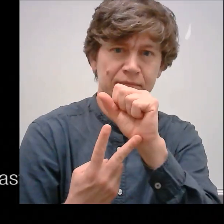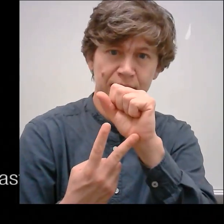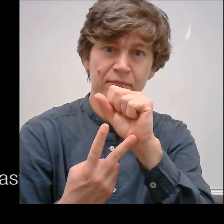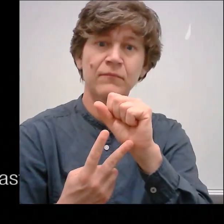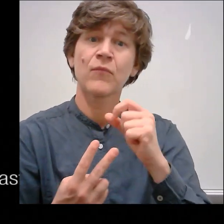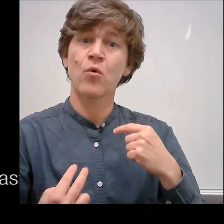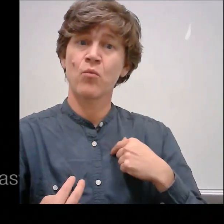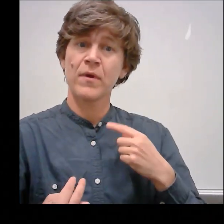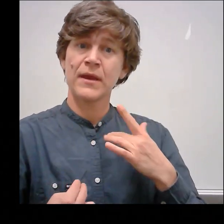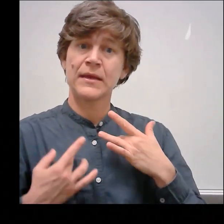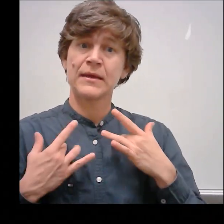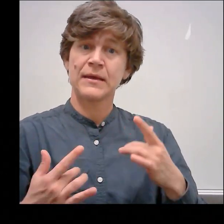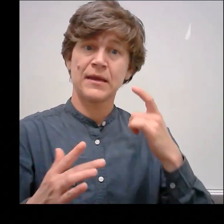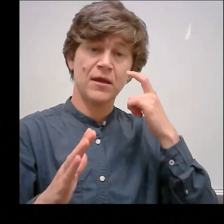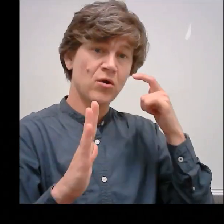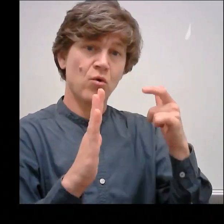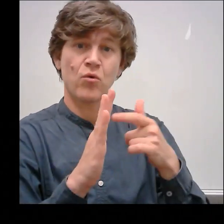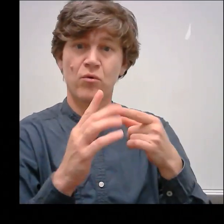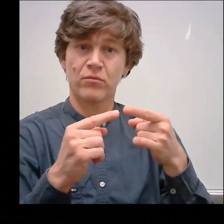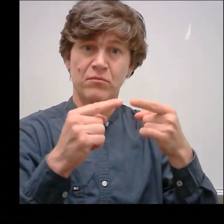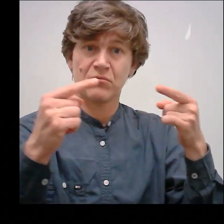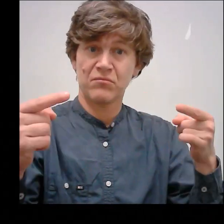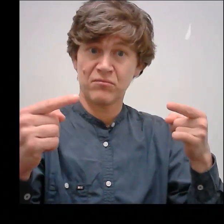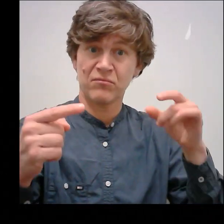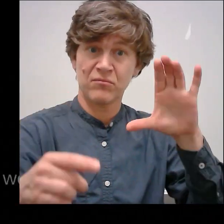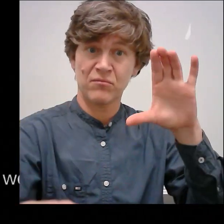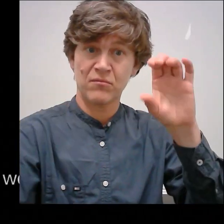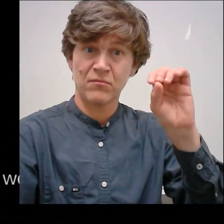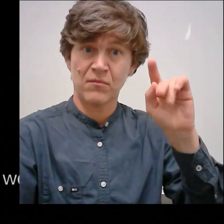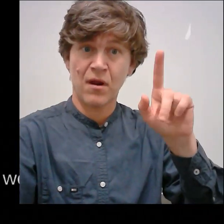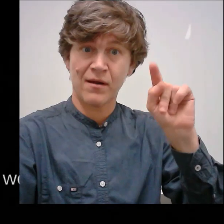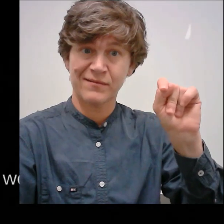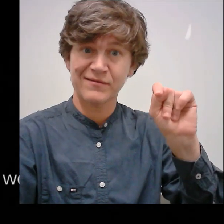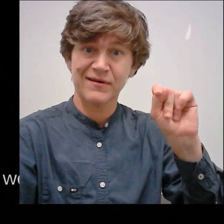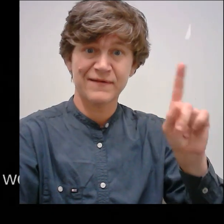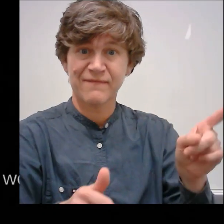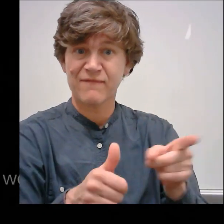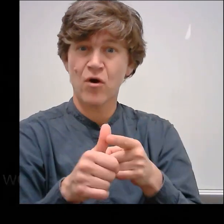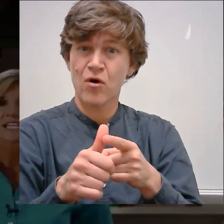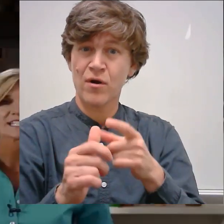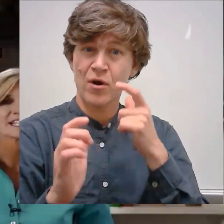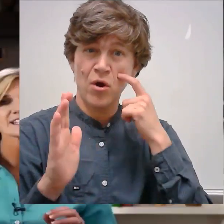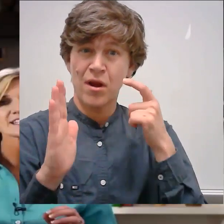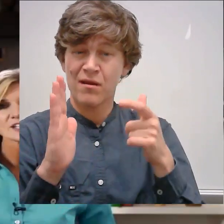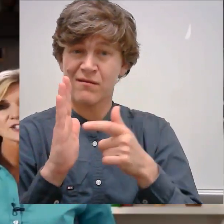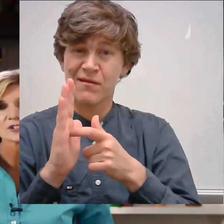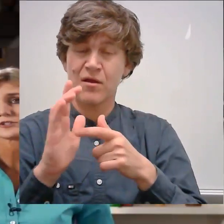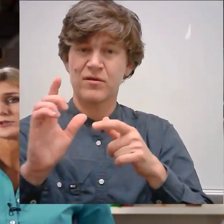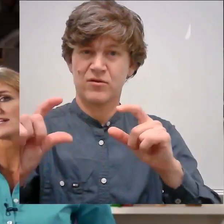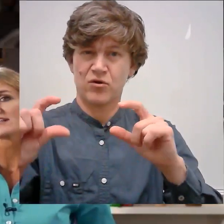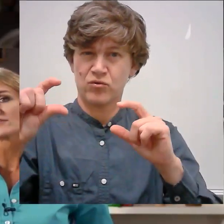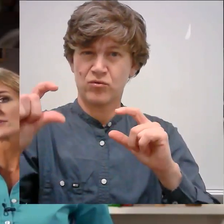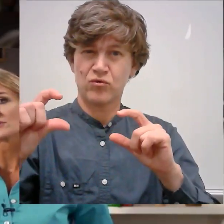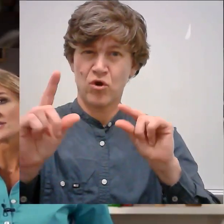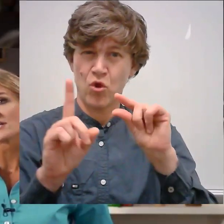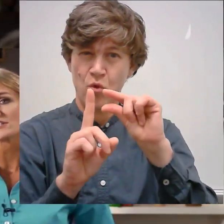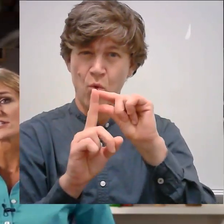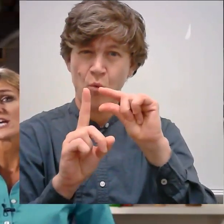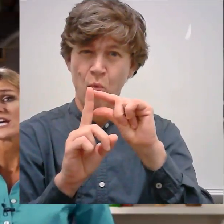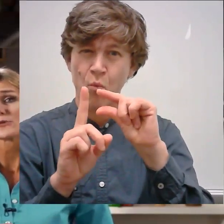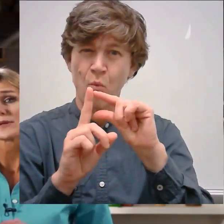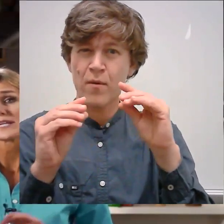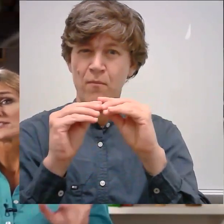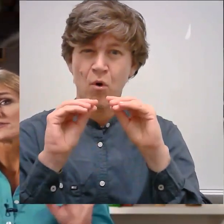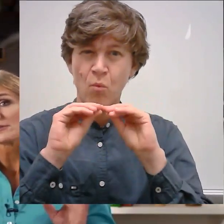first. Notice that we pay close attention to the bold words. Knowing this is essential to directing the viewer's